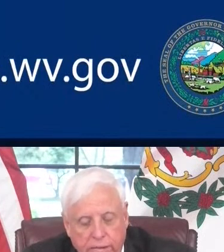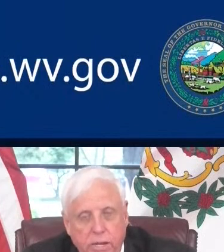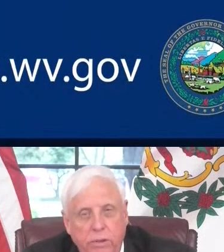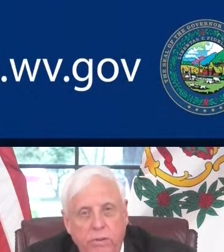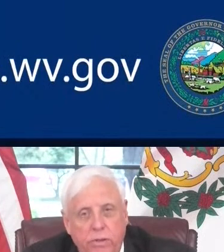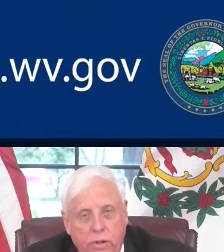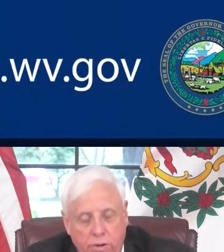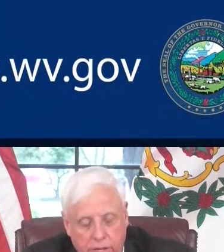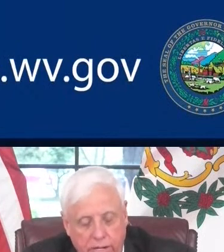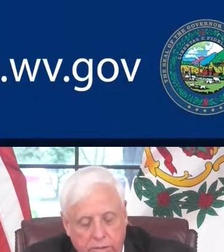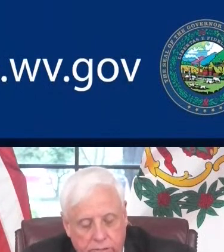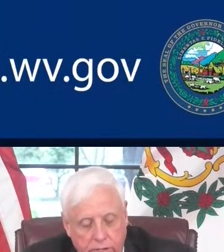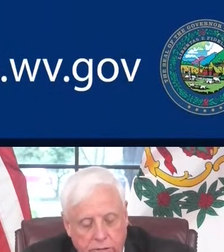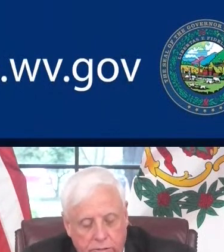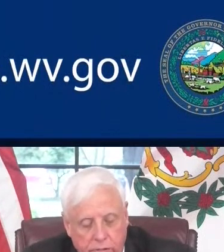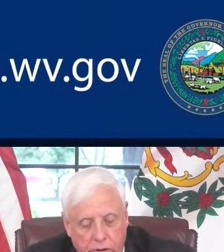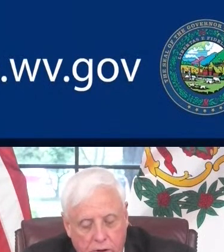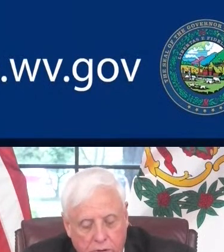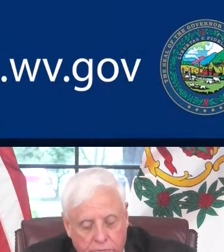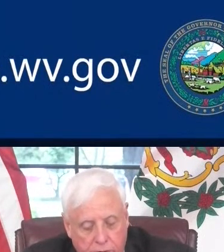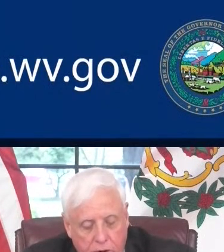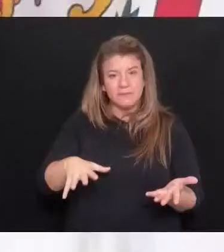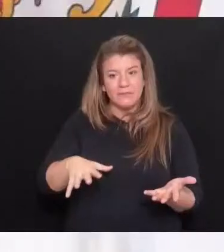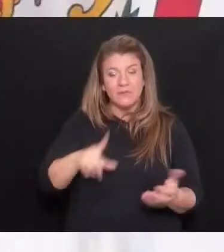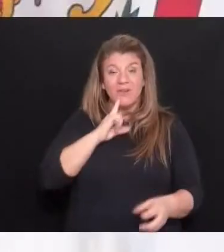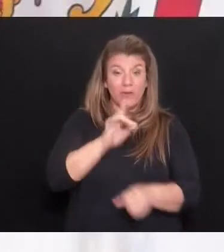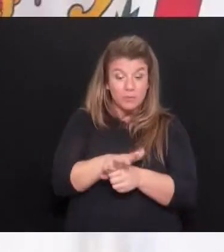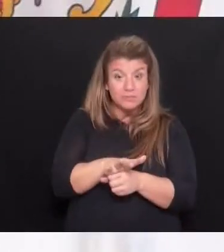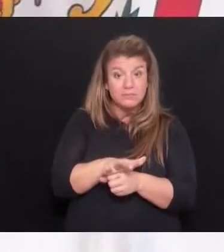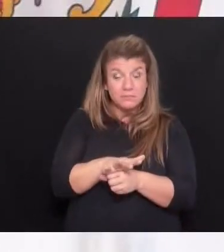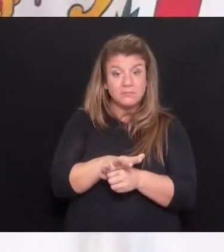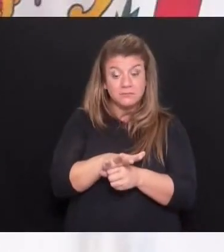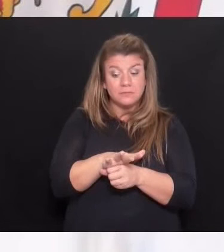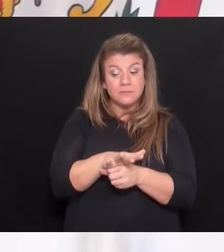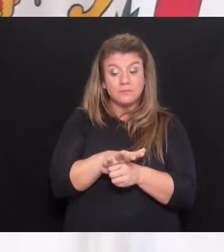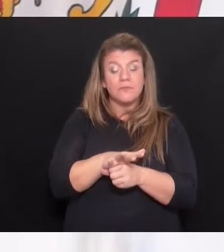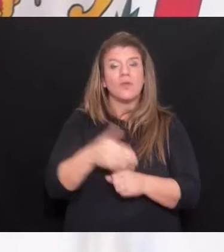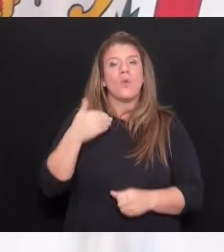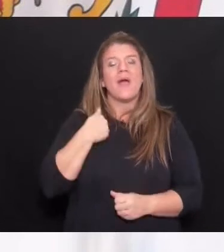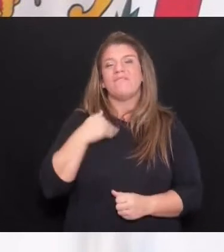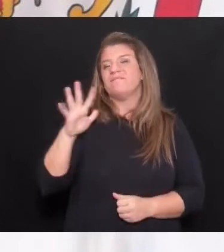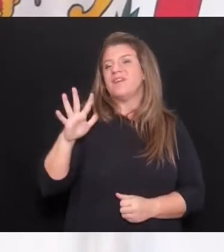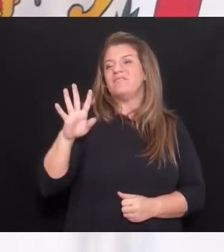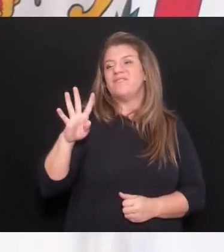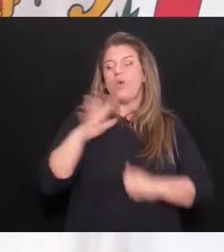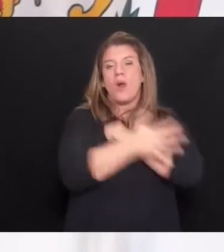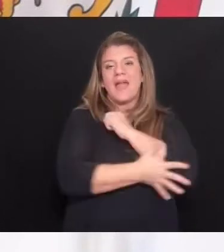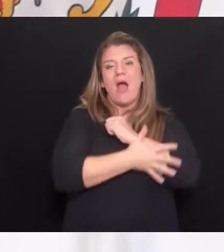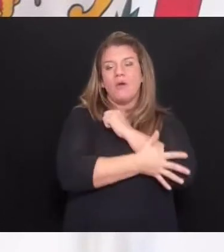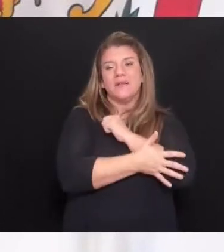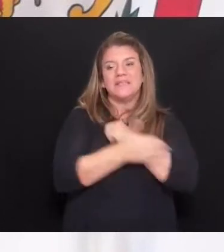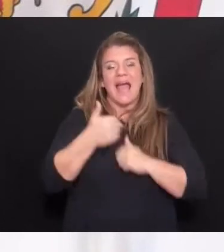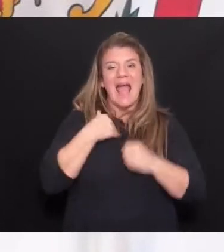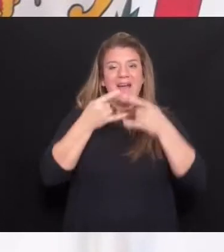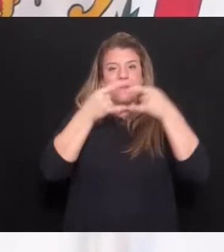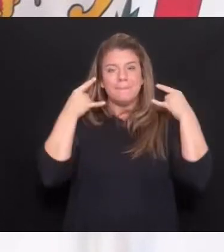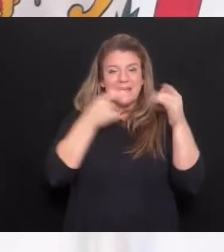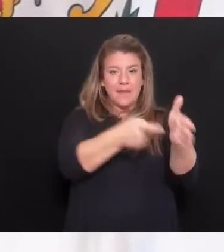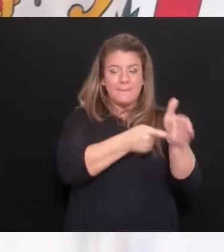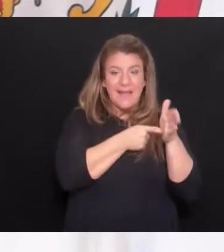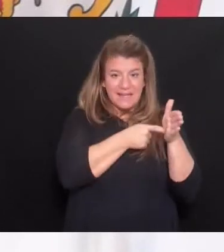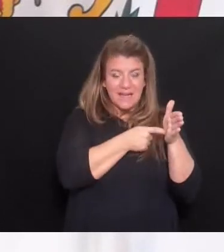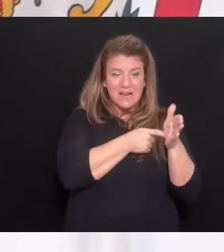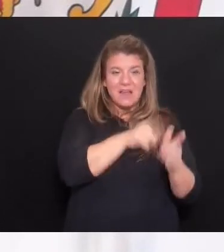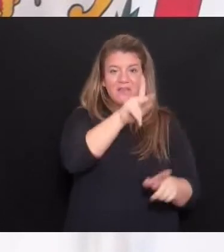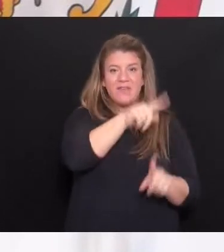with 813 students that are confirmed. We have 54 counties that have mask mandates for